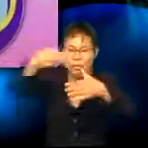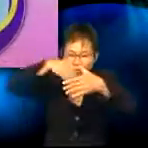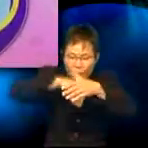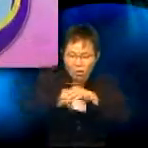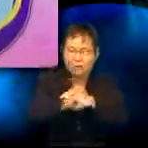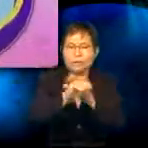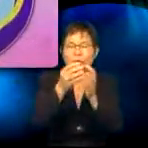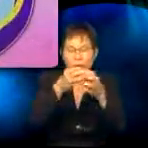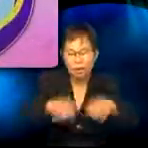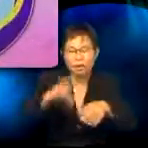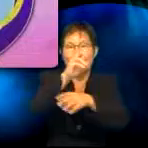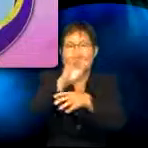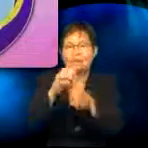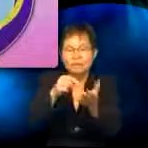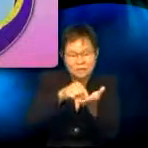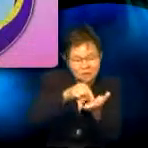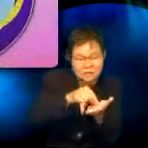embryo of the seed.